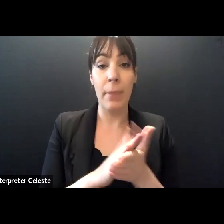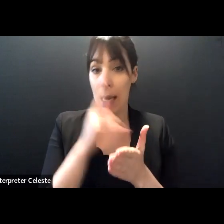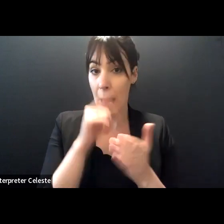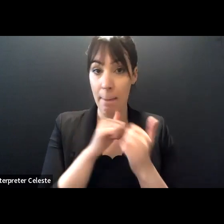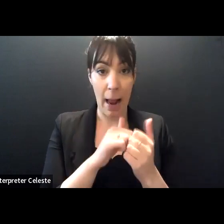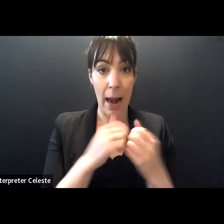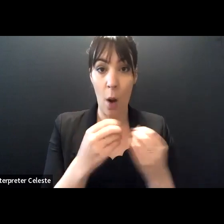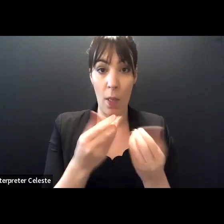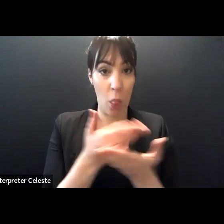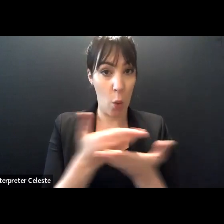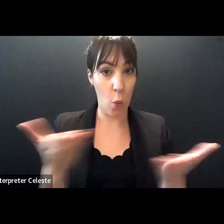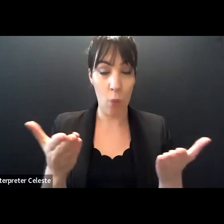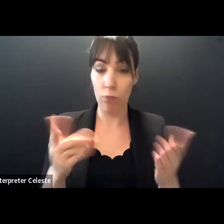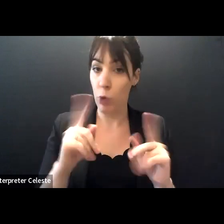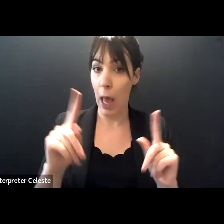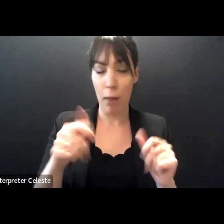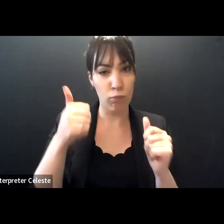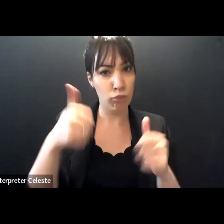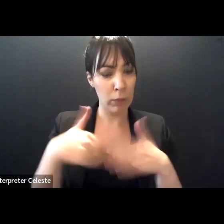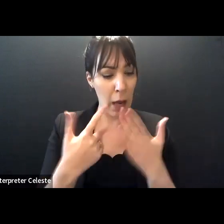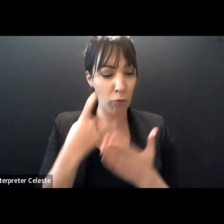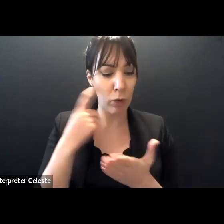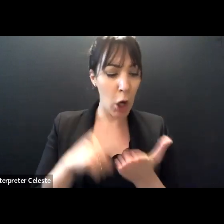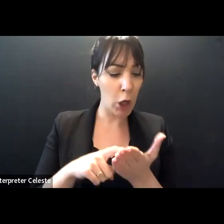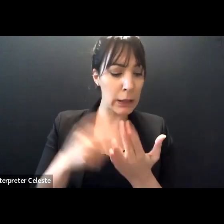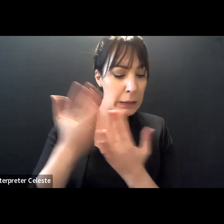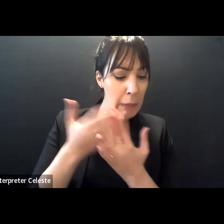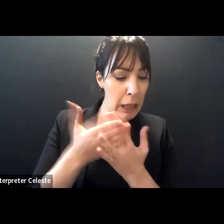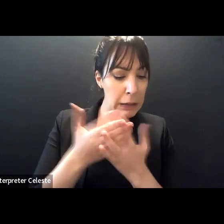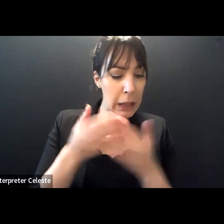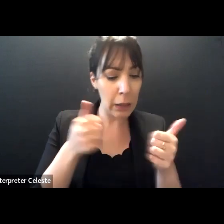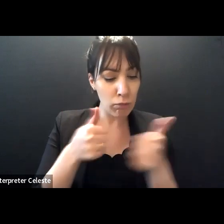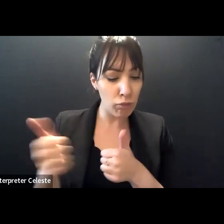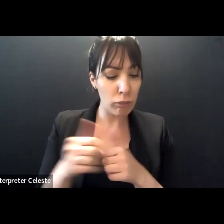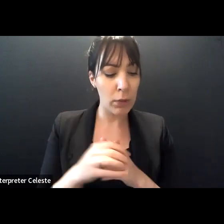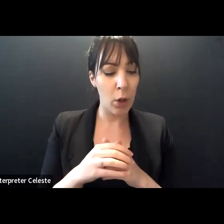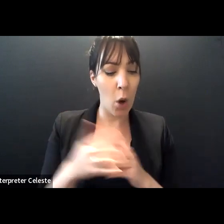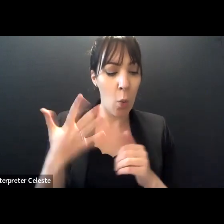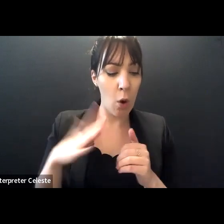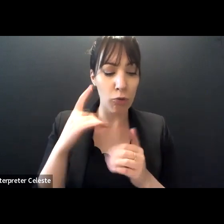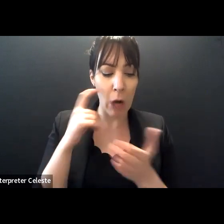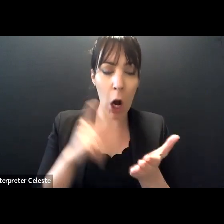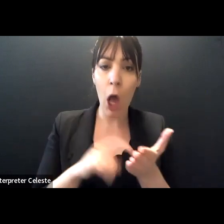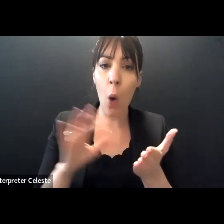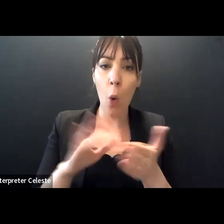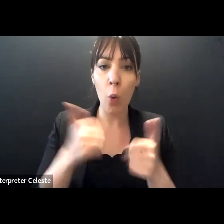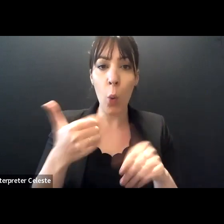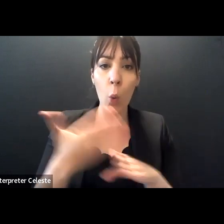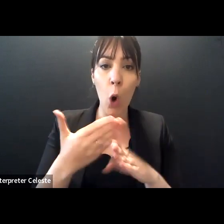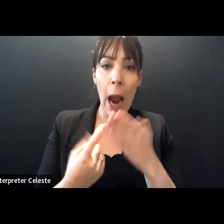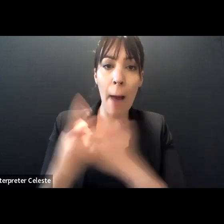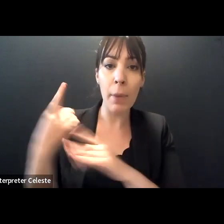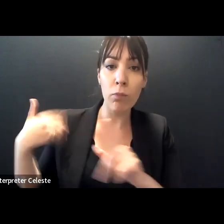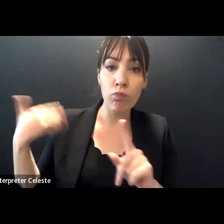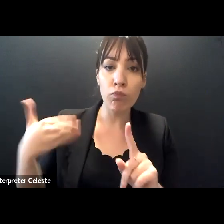a great day that where we acknowledge accessibility and remember and recognise all the great work that we have done.